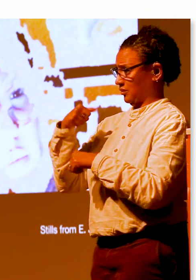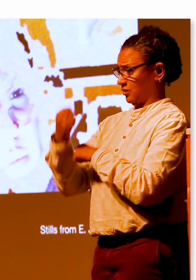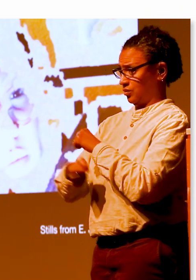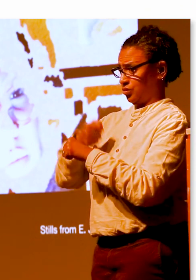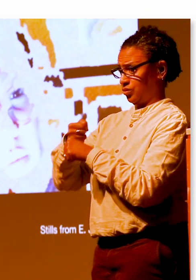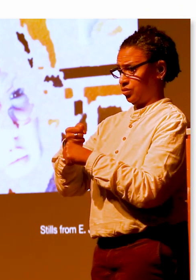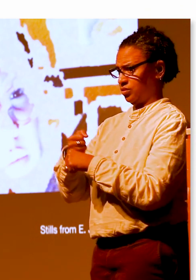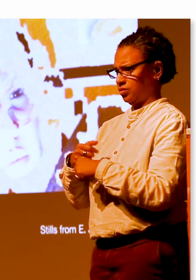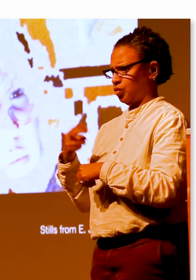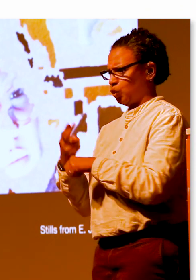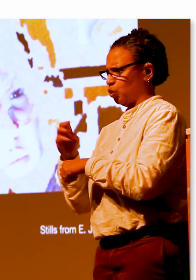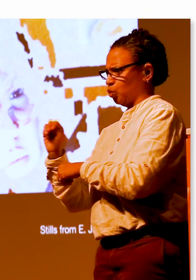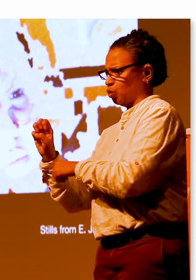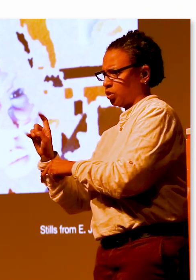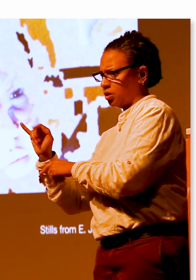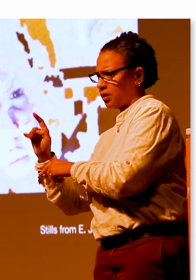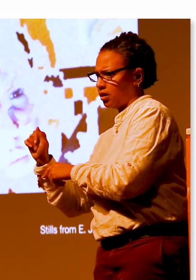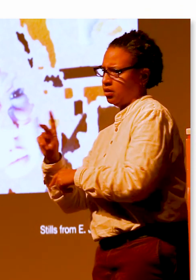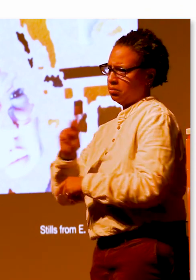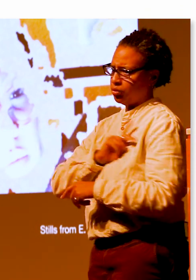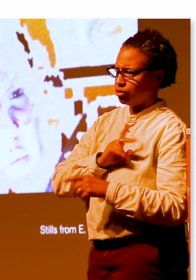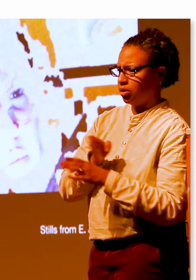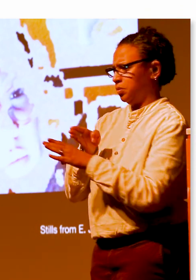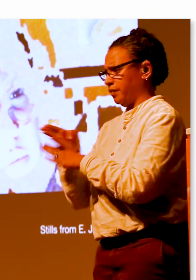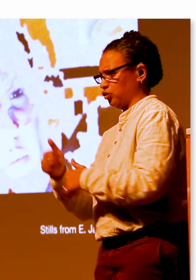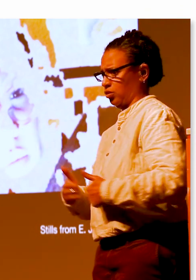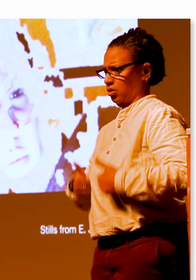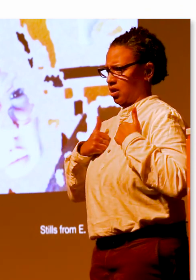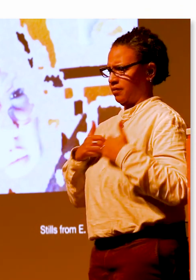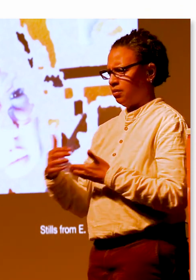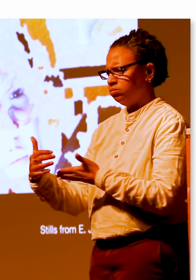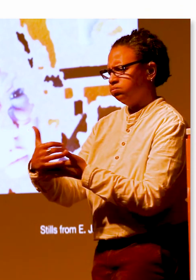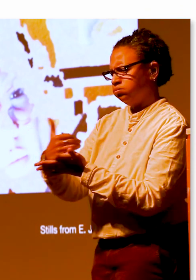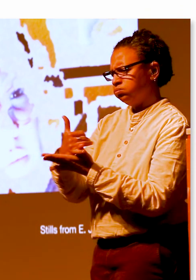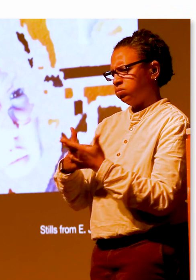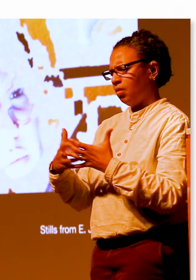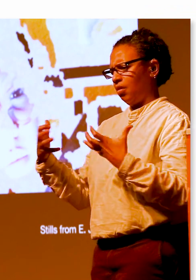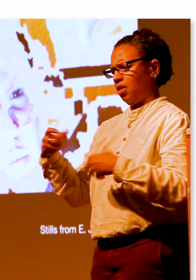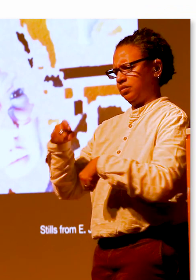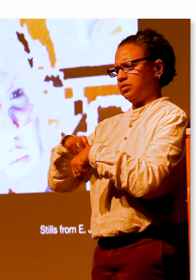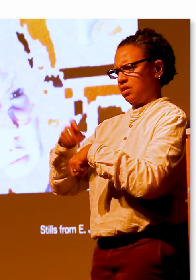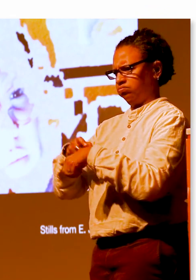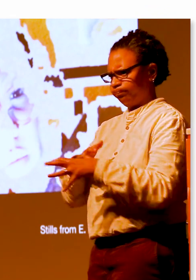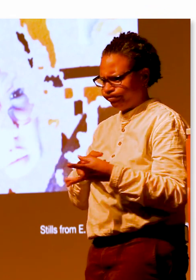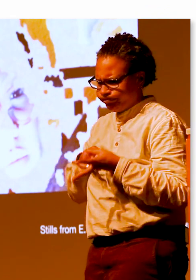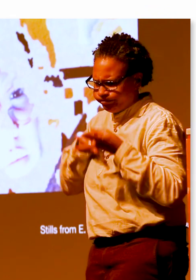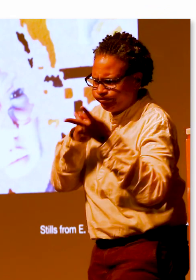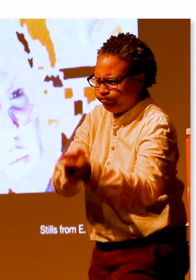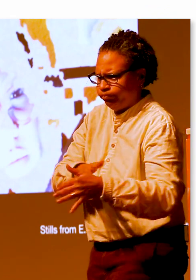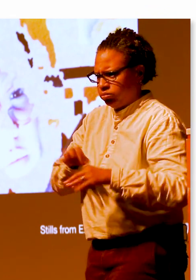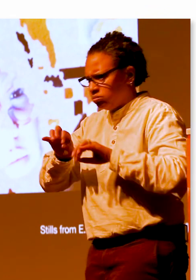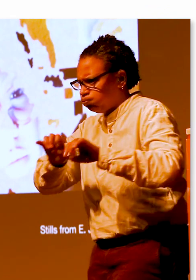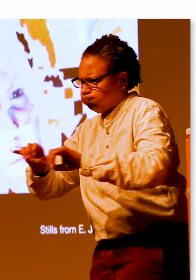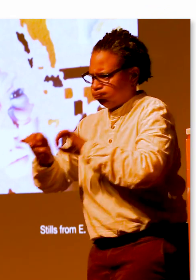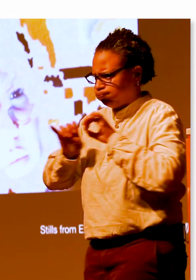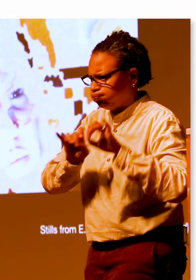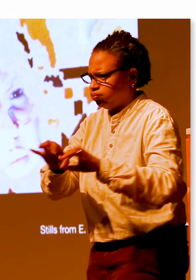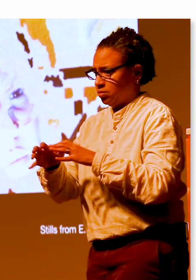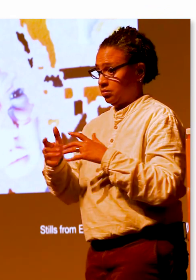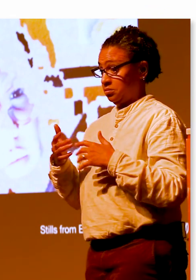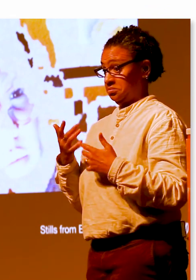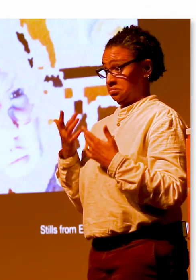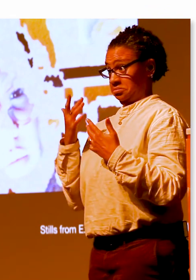personal or professional. I spend more time than most people on the internet, which means that unfortunately within this